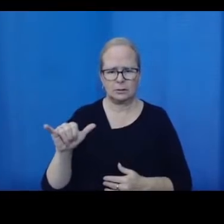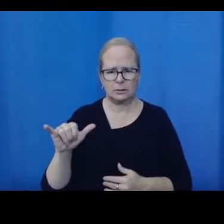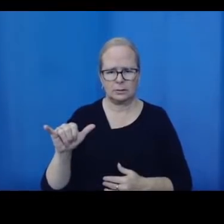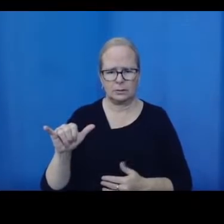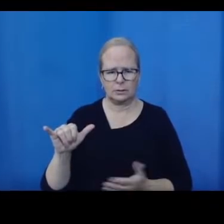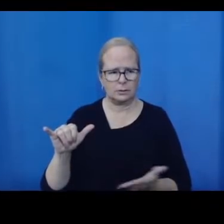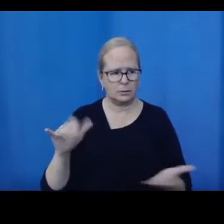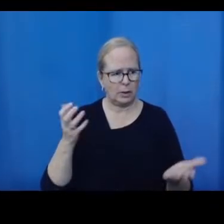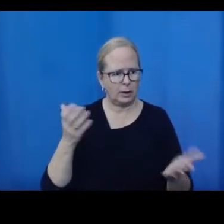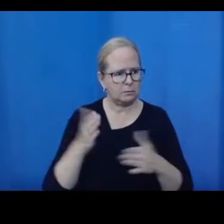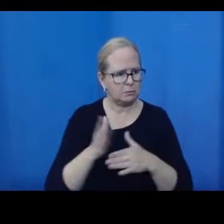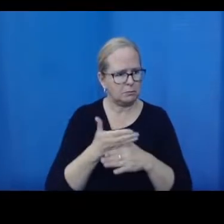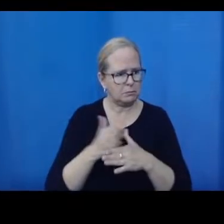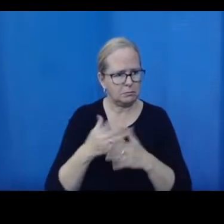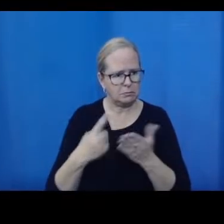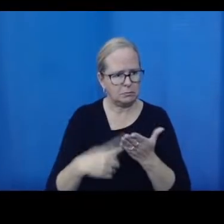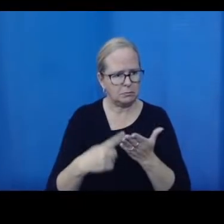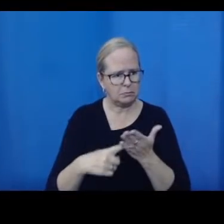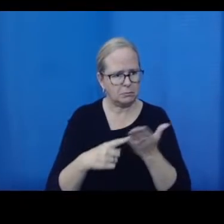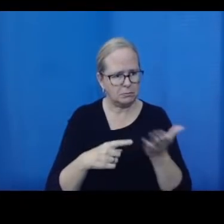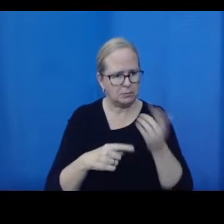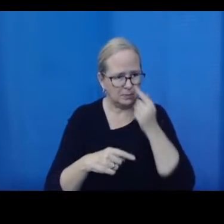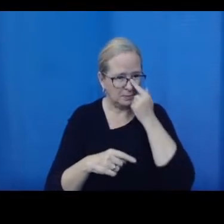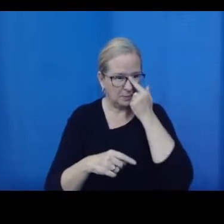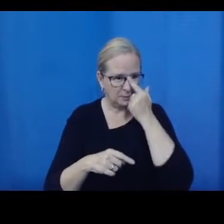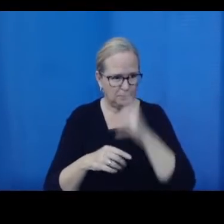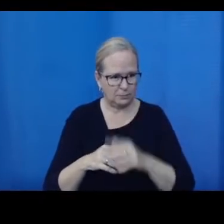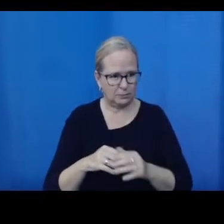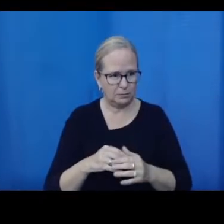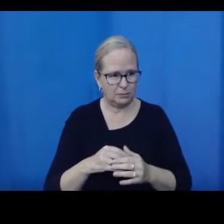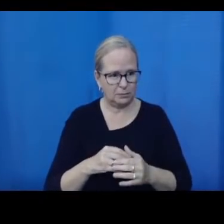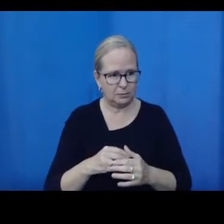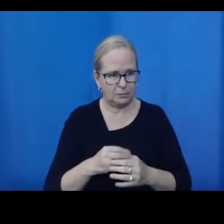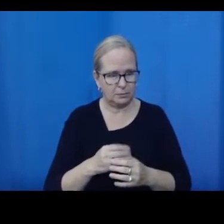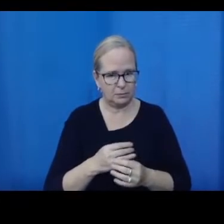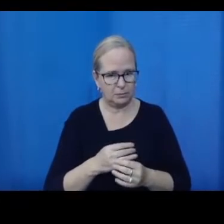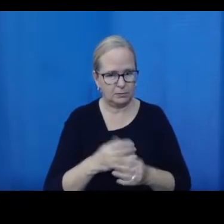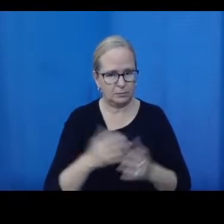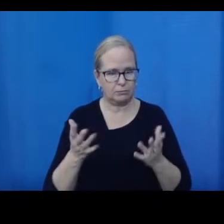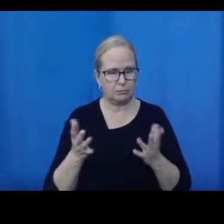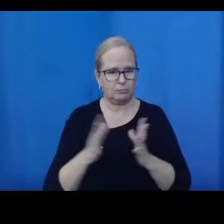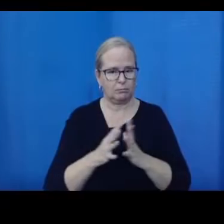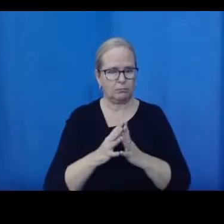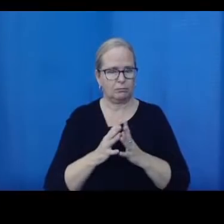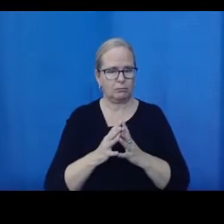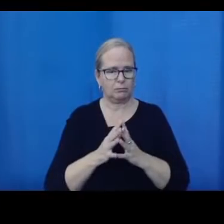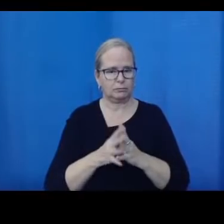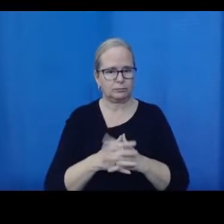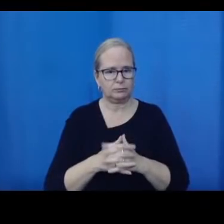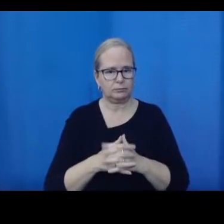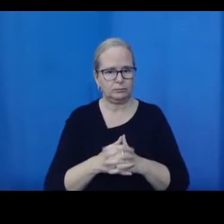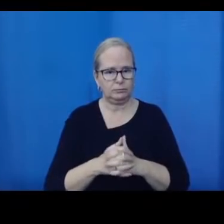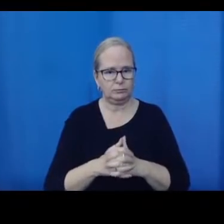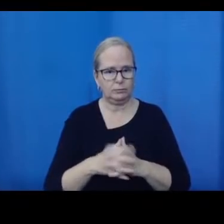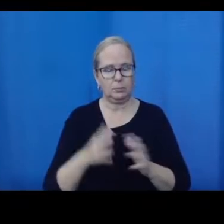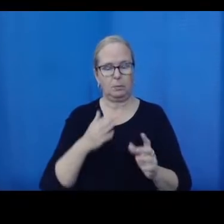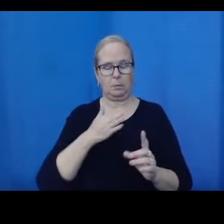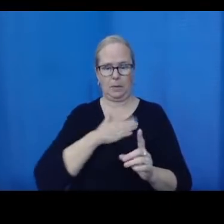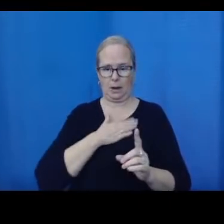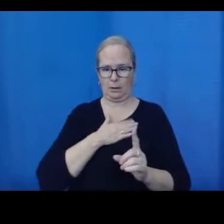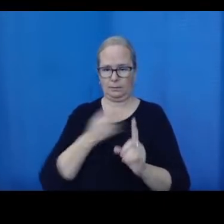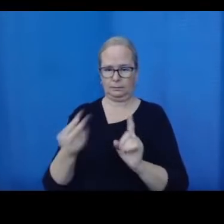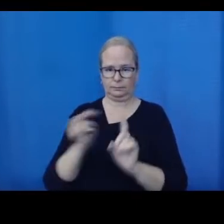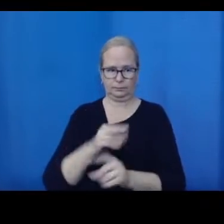My perspective, personally, like the signs that I experience when I'm headed down a